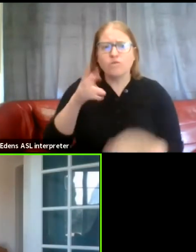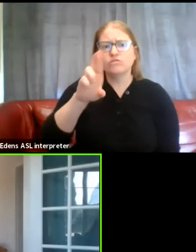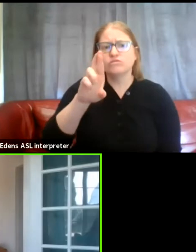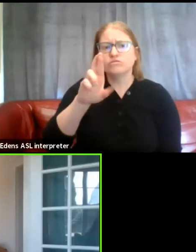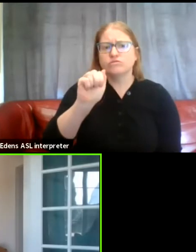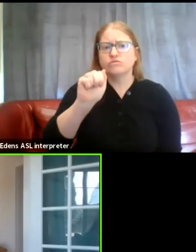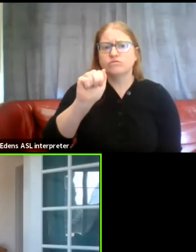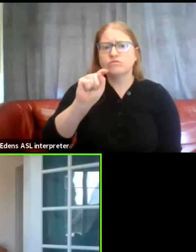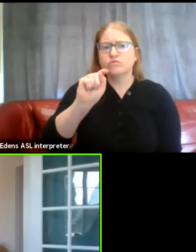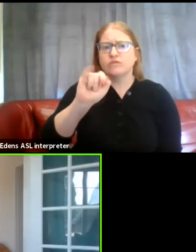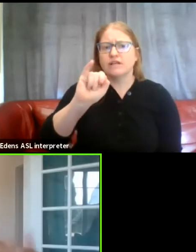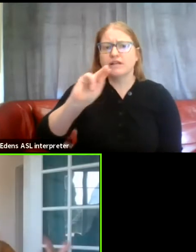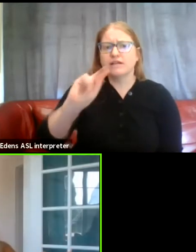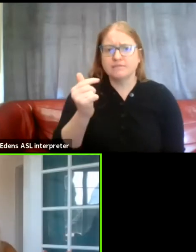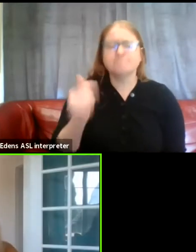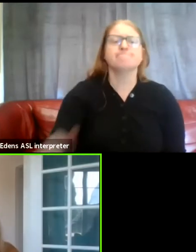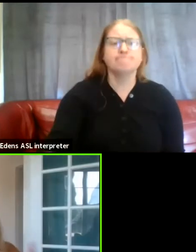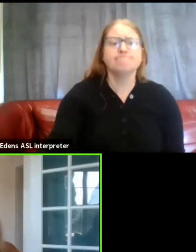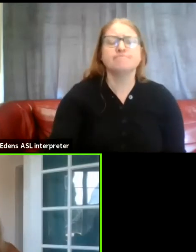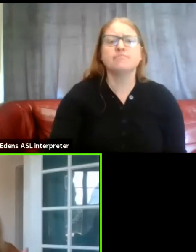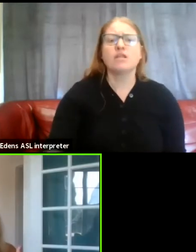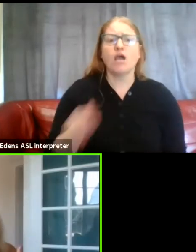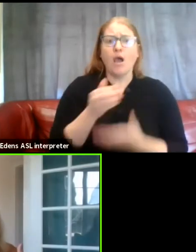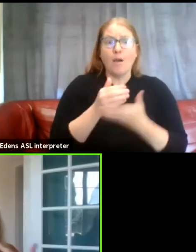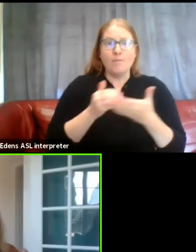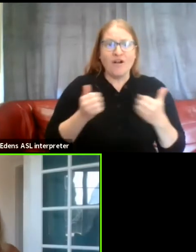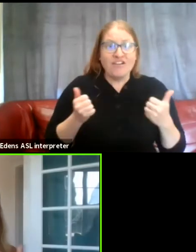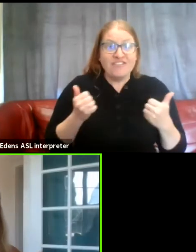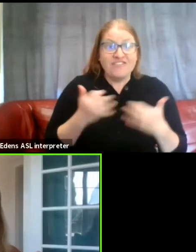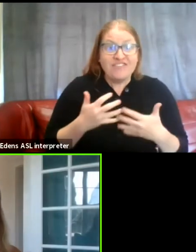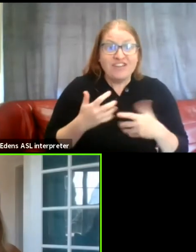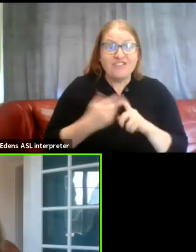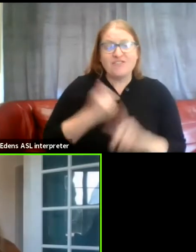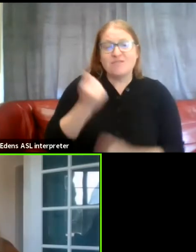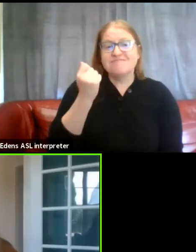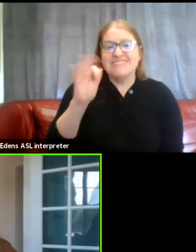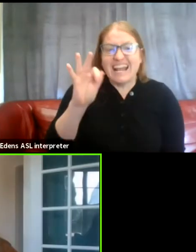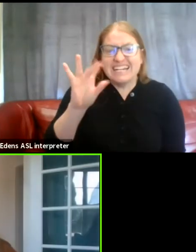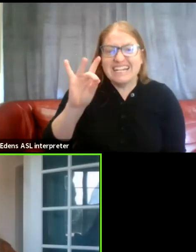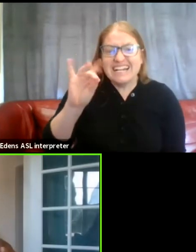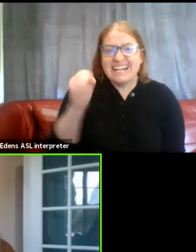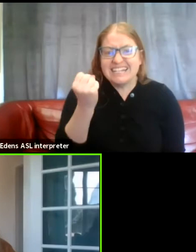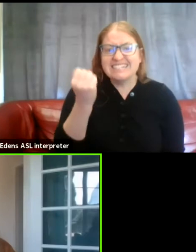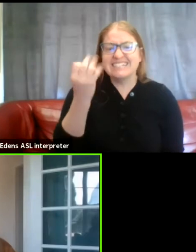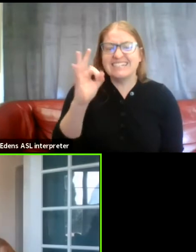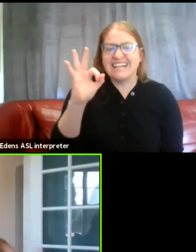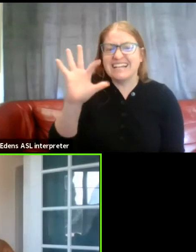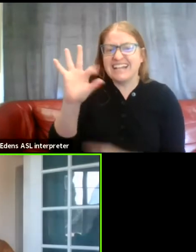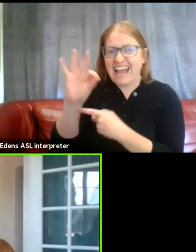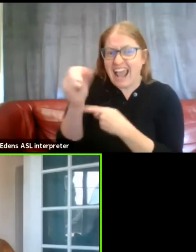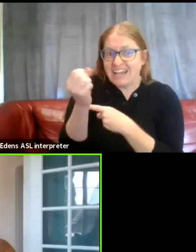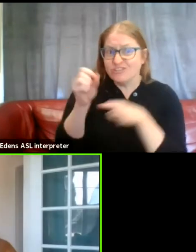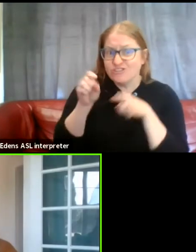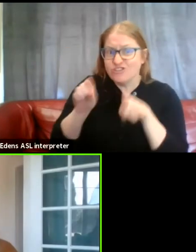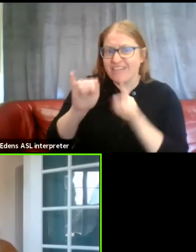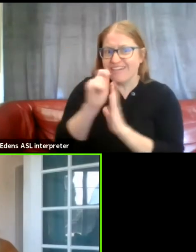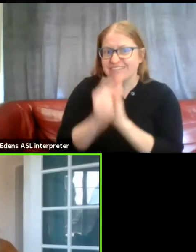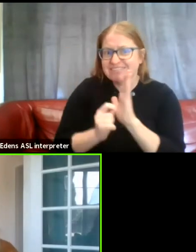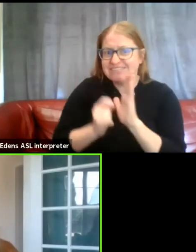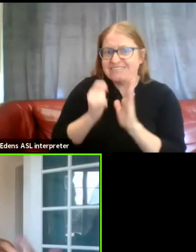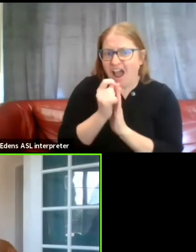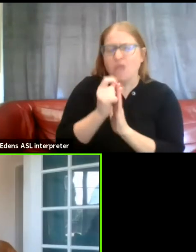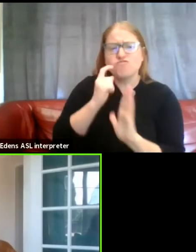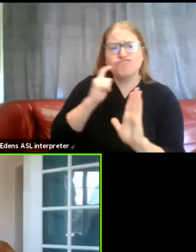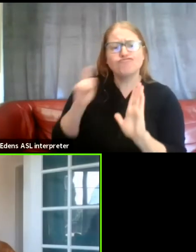like, part of the fear of the 80s and 90s, I mean, I think in the 90s, we can say that there were characters